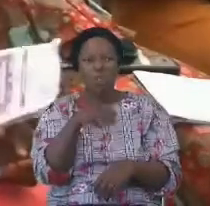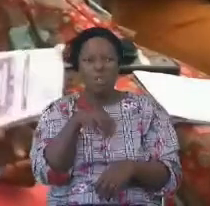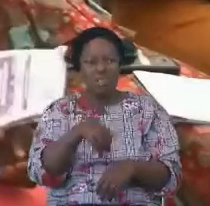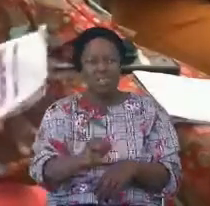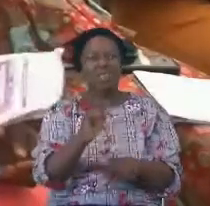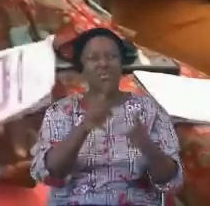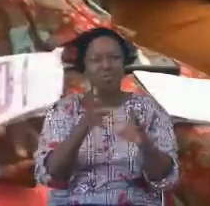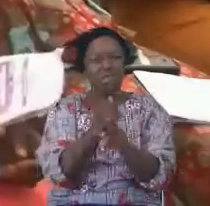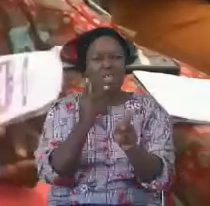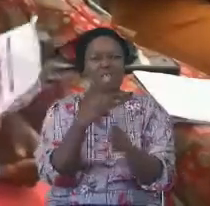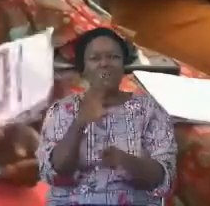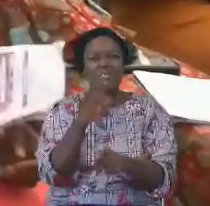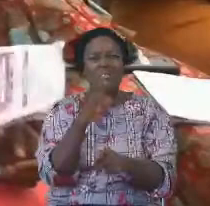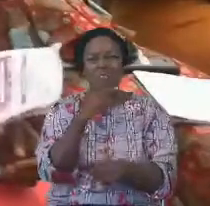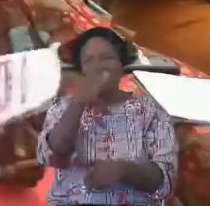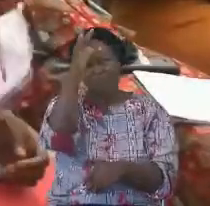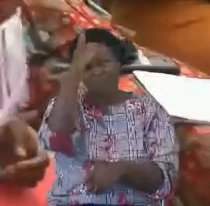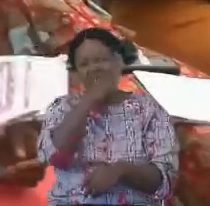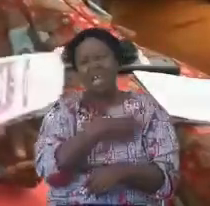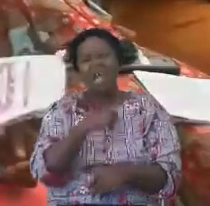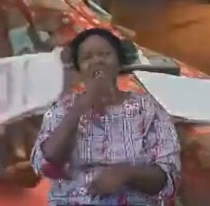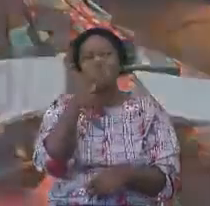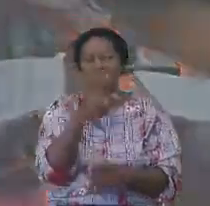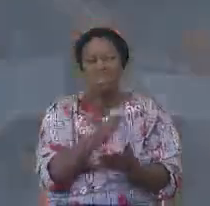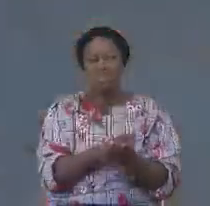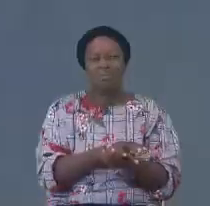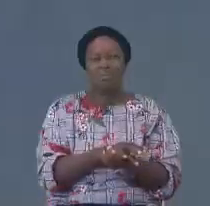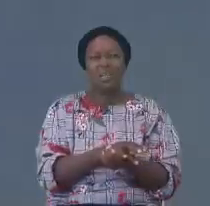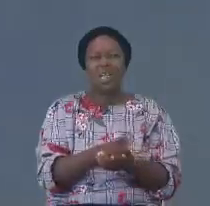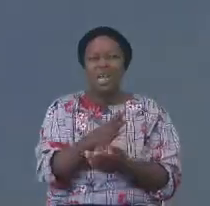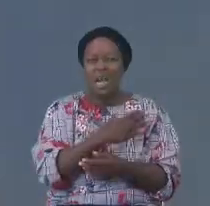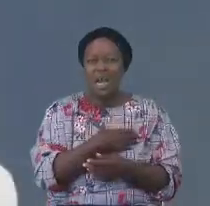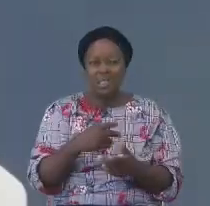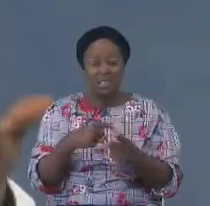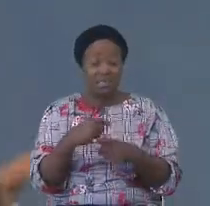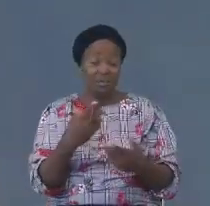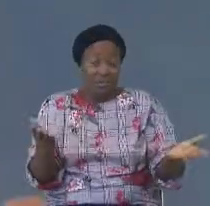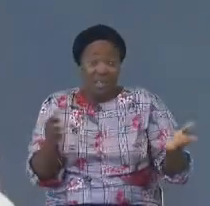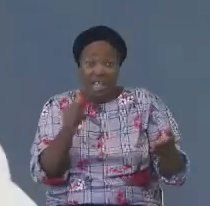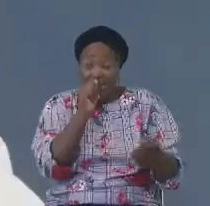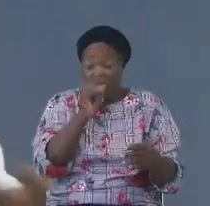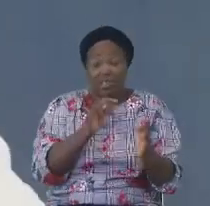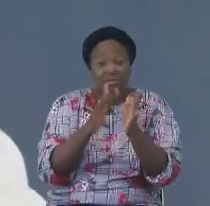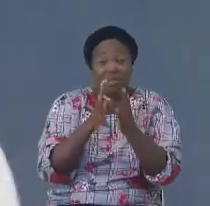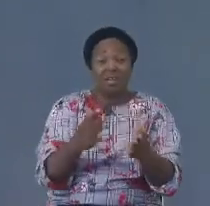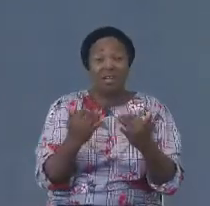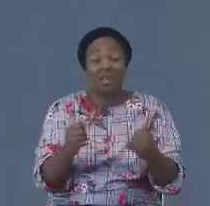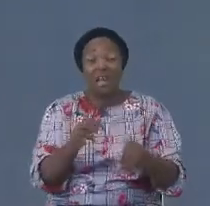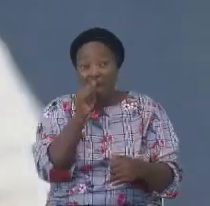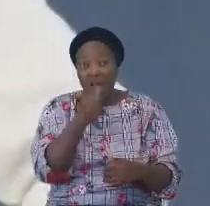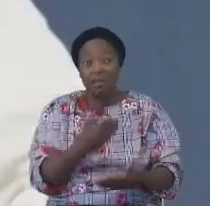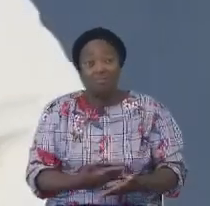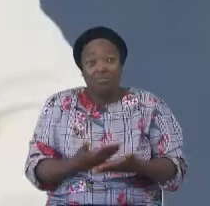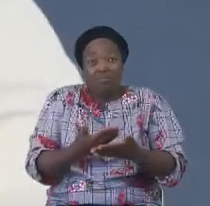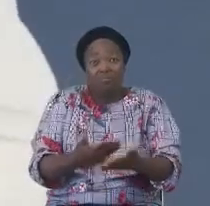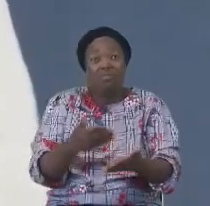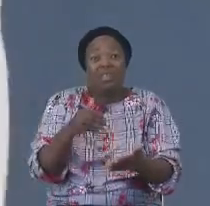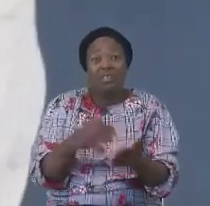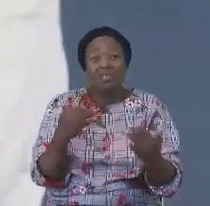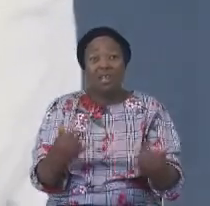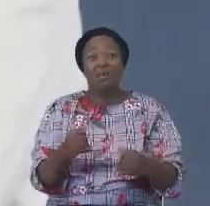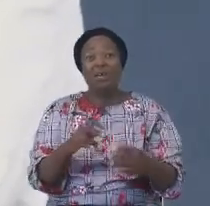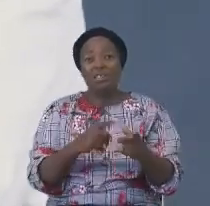are much older, you're still to take care of your father and your mother. I'm